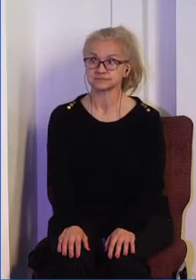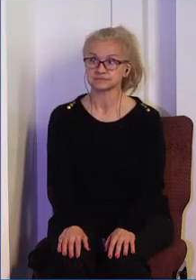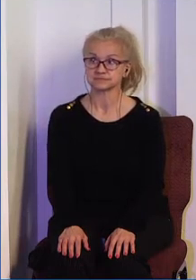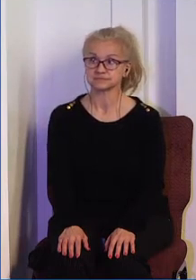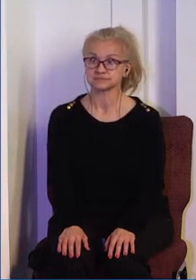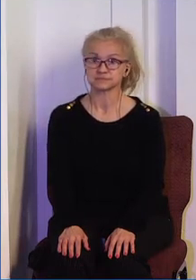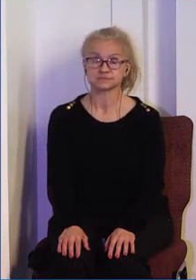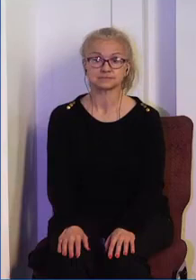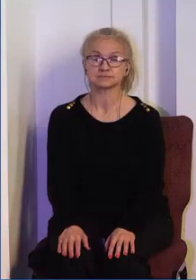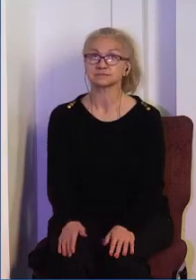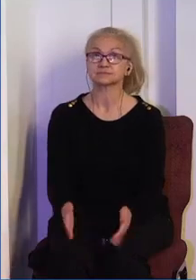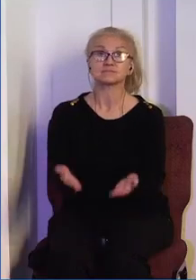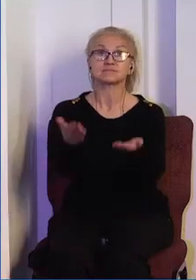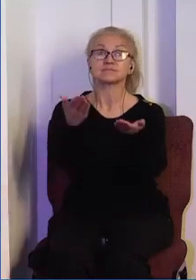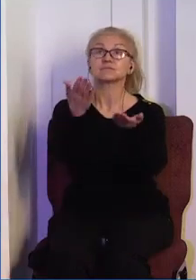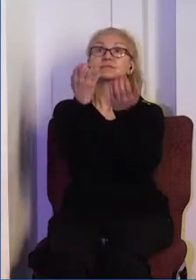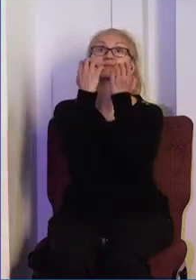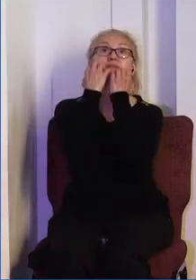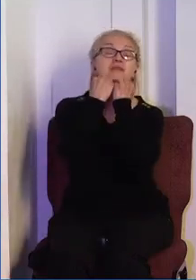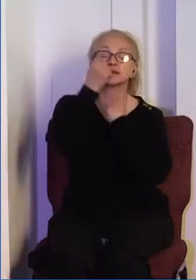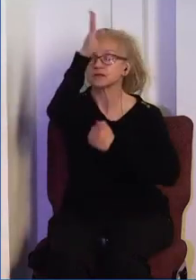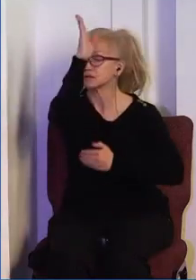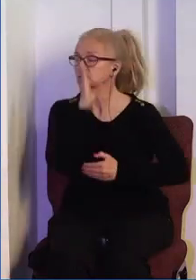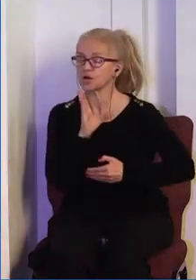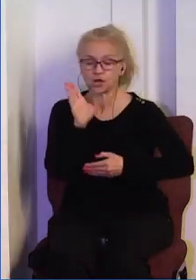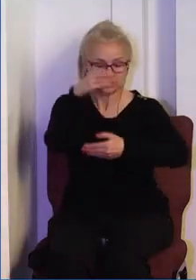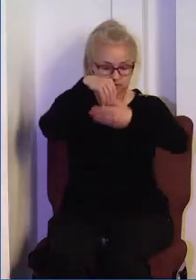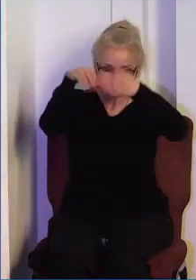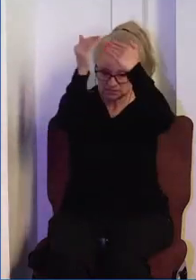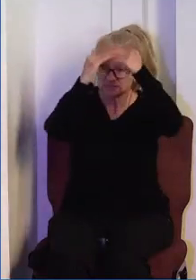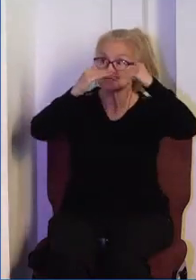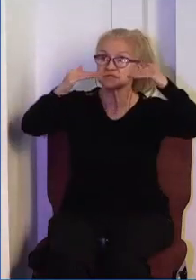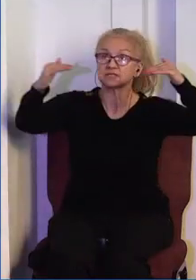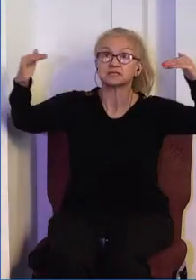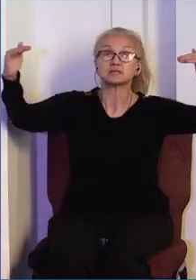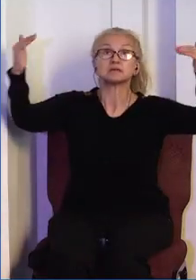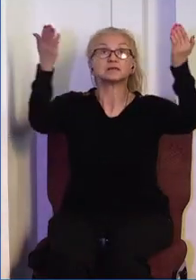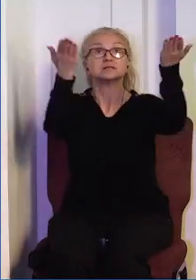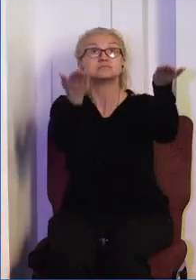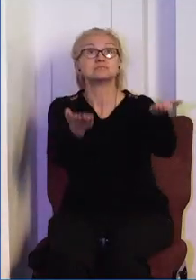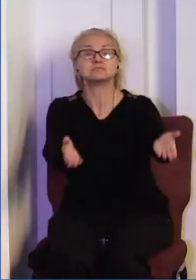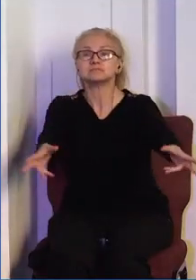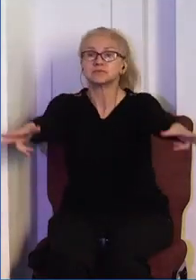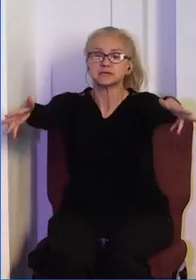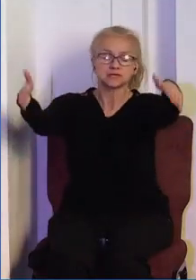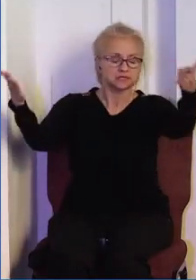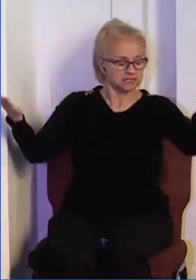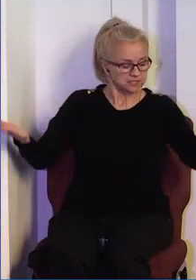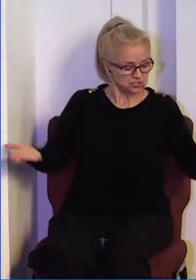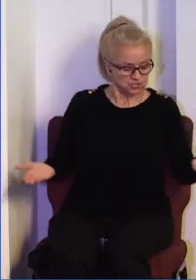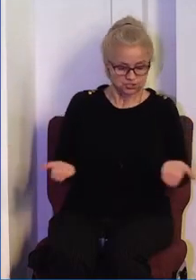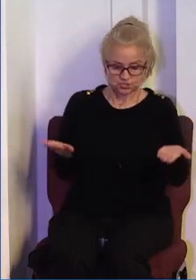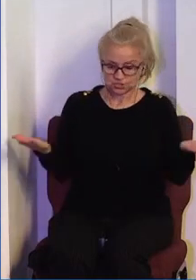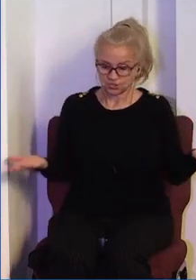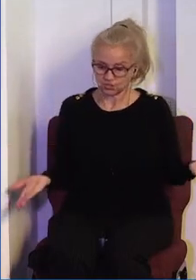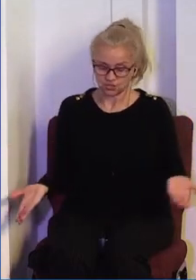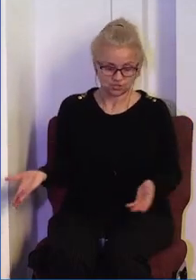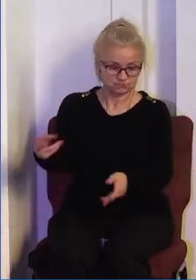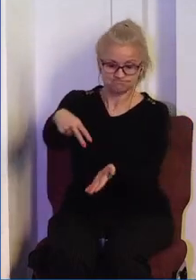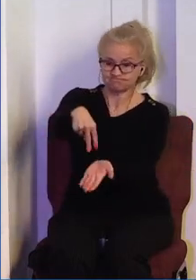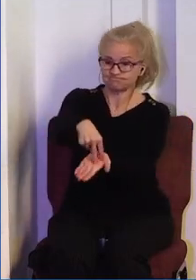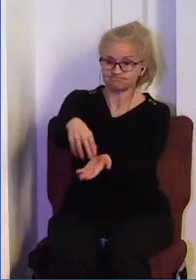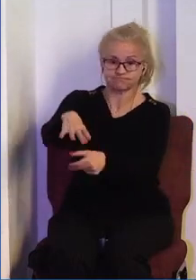You are God in heaven, and here am I on